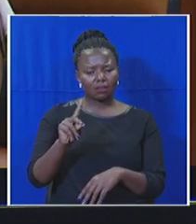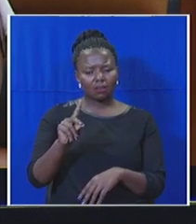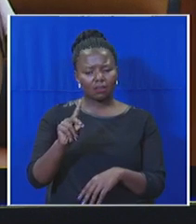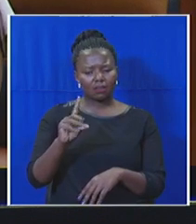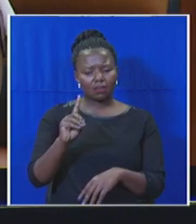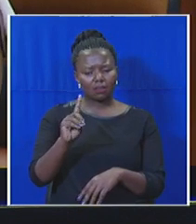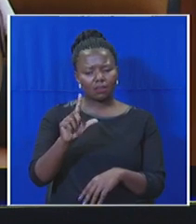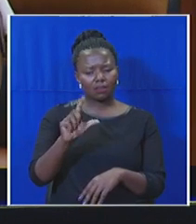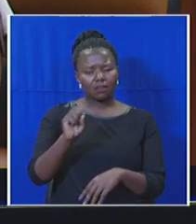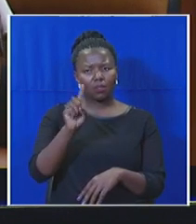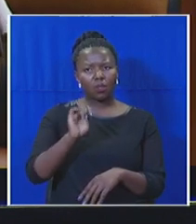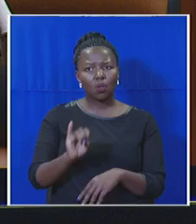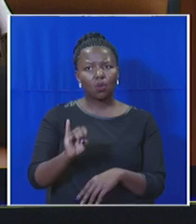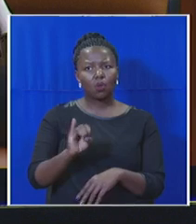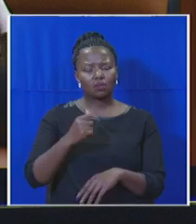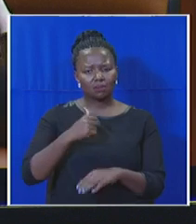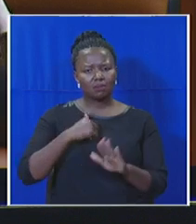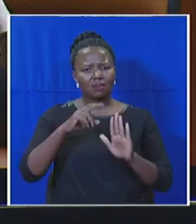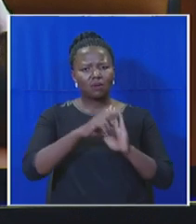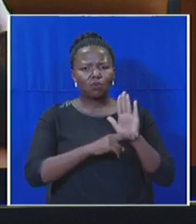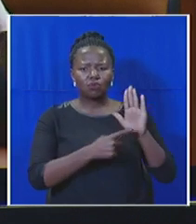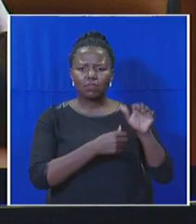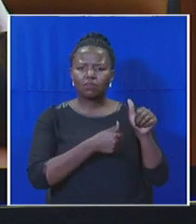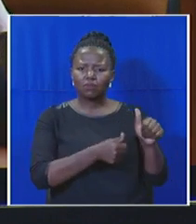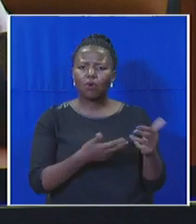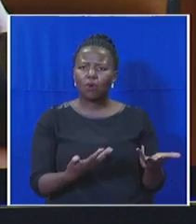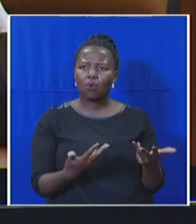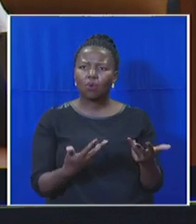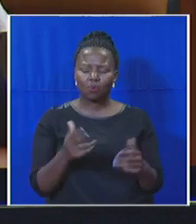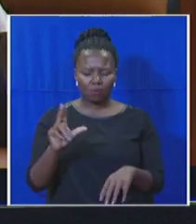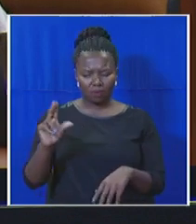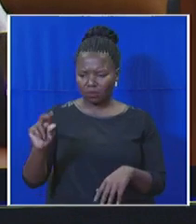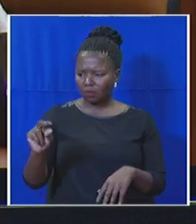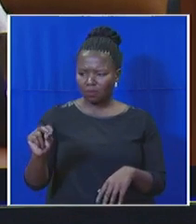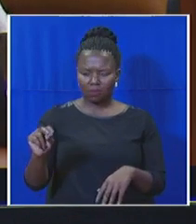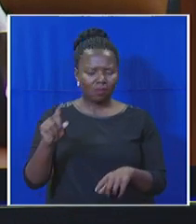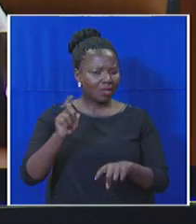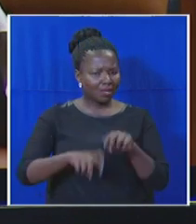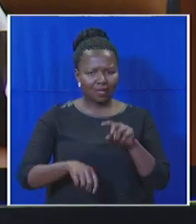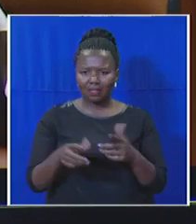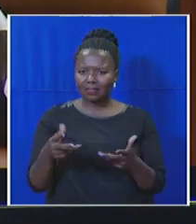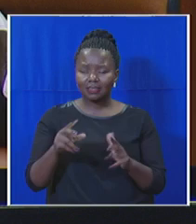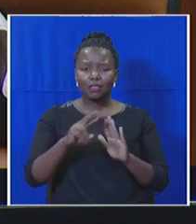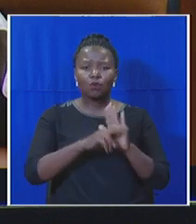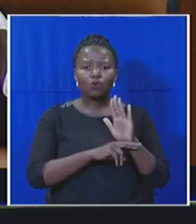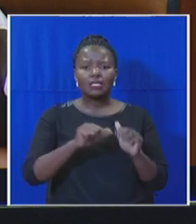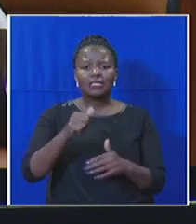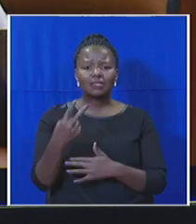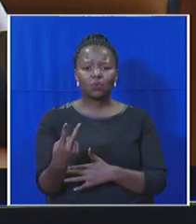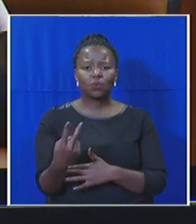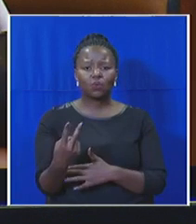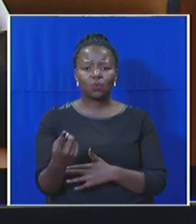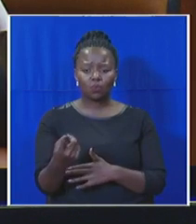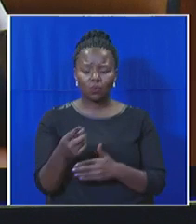the rules. Honorable Ndlozi. Speaker, Rule No. 62. No, Honorable Ndlozi, take your Rule seat. 62 says that a member